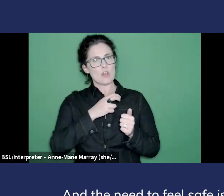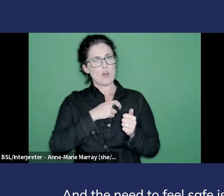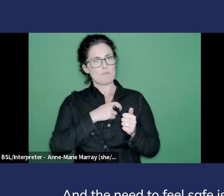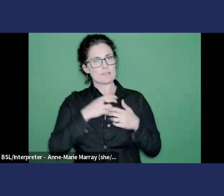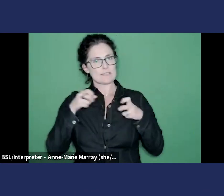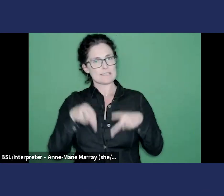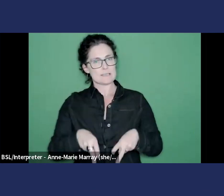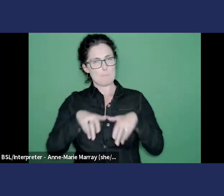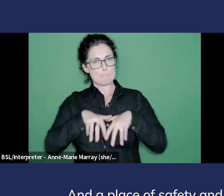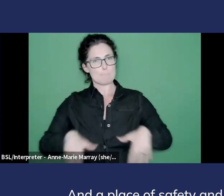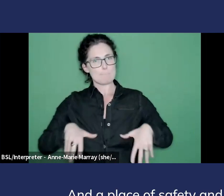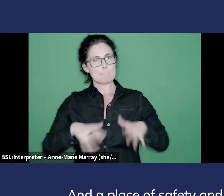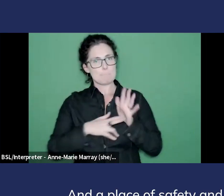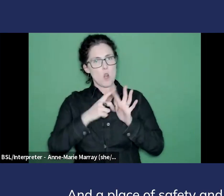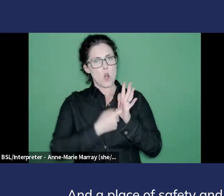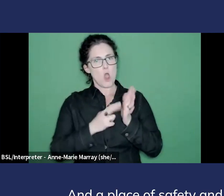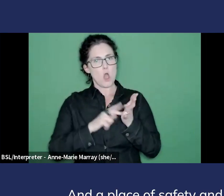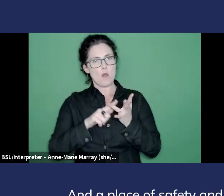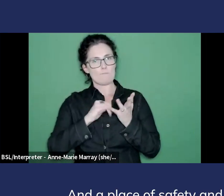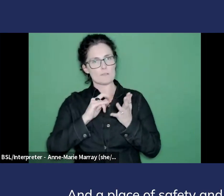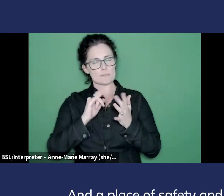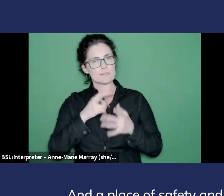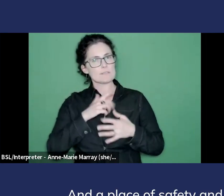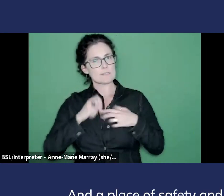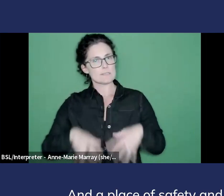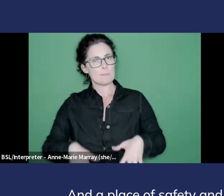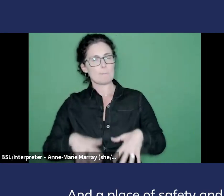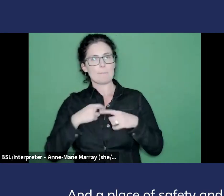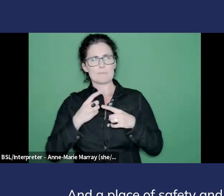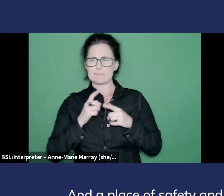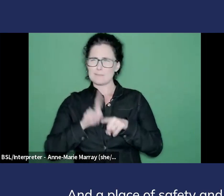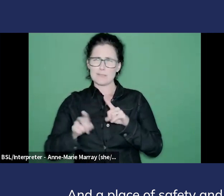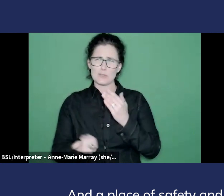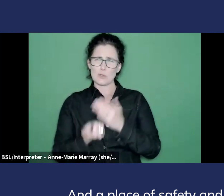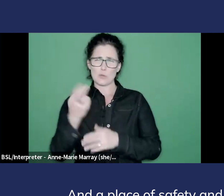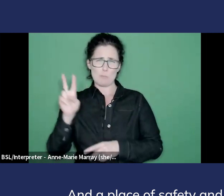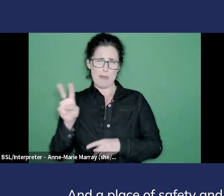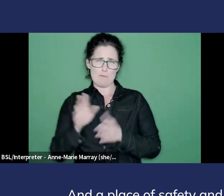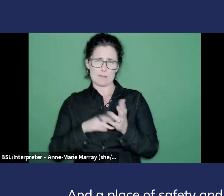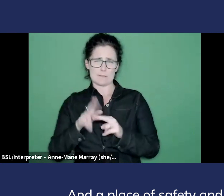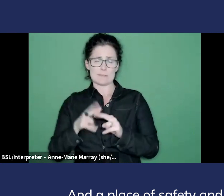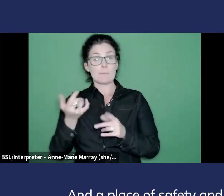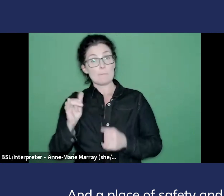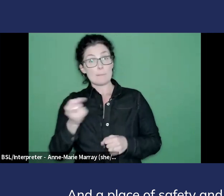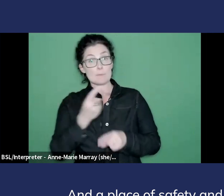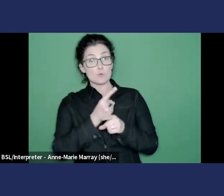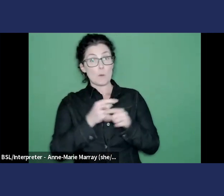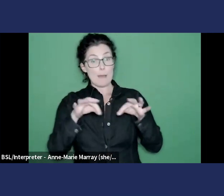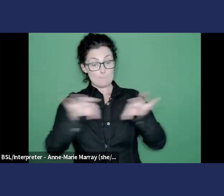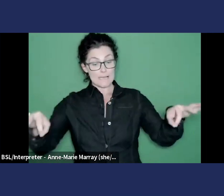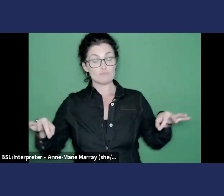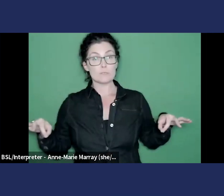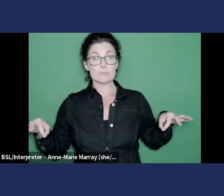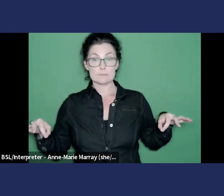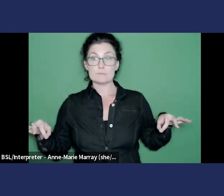and a place of safety, and perhaps even talking about boundaries as well in